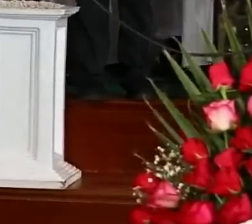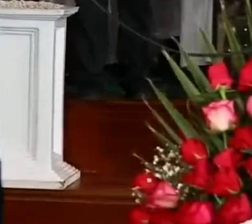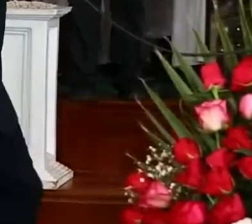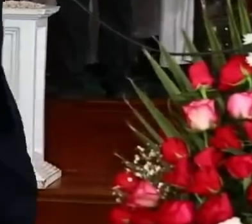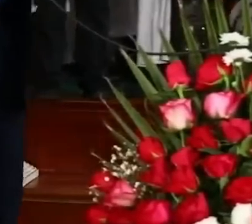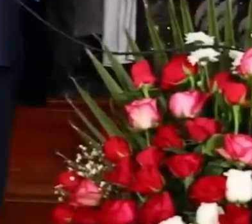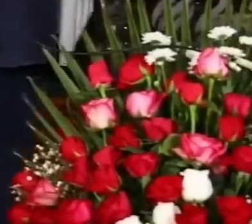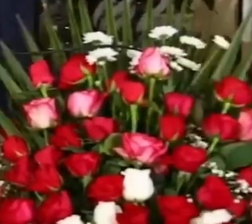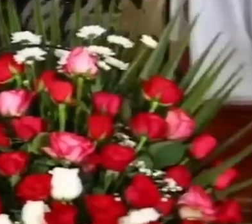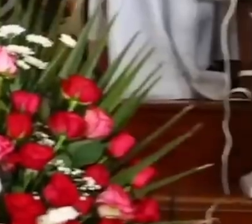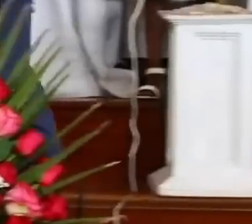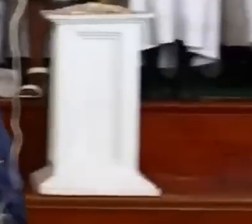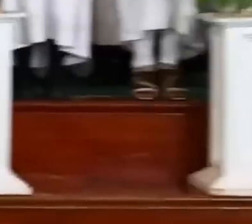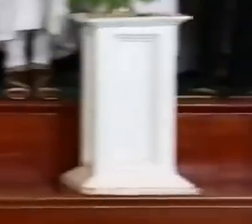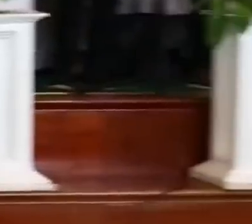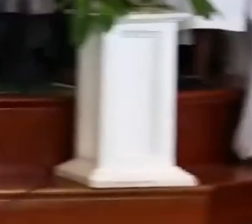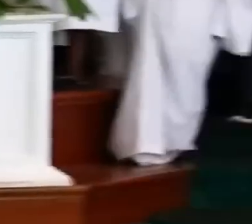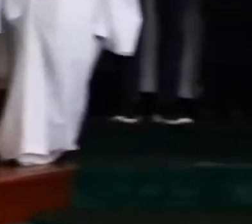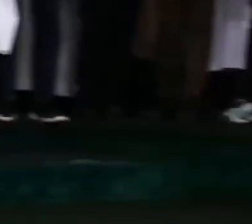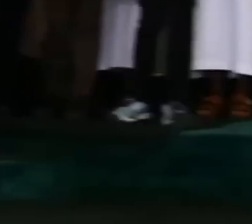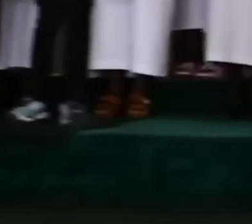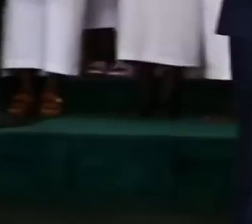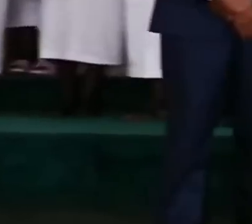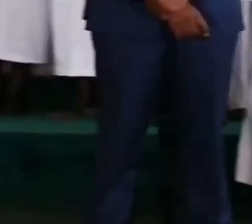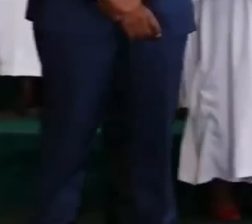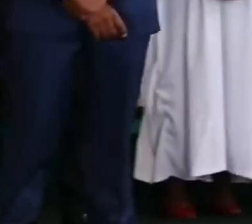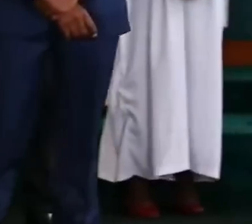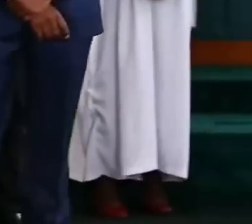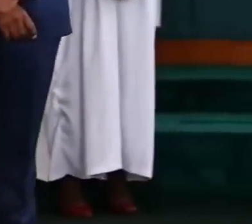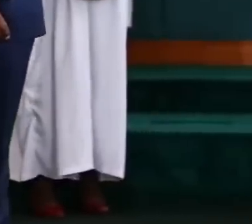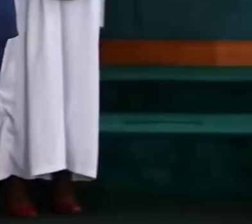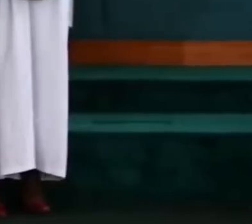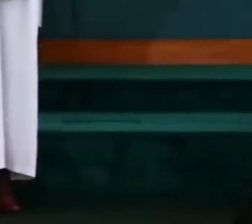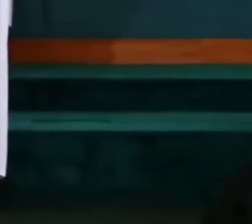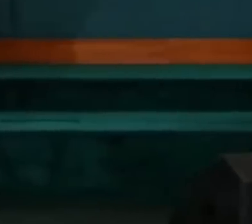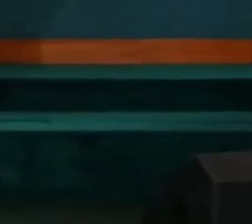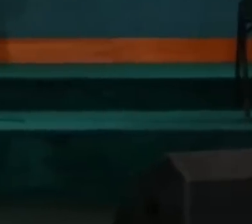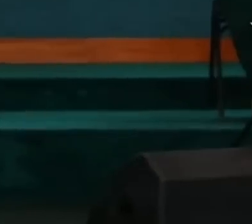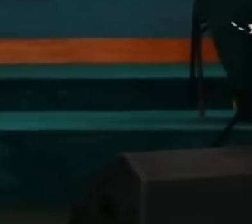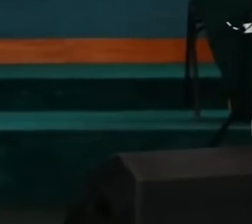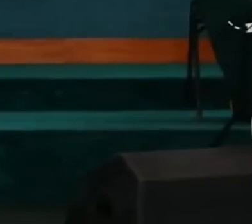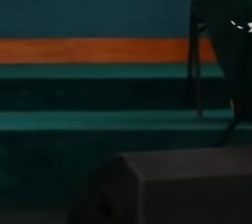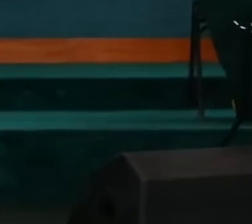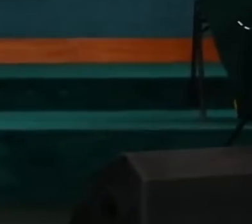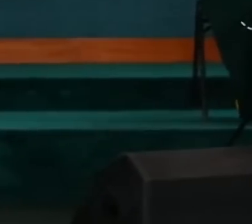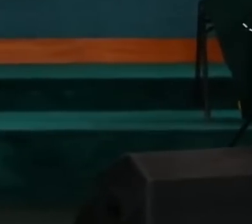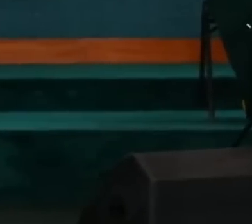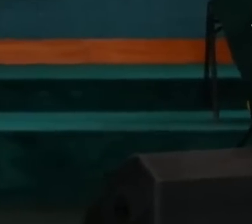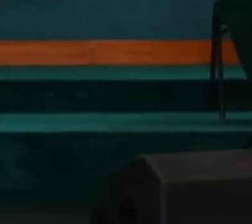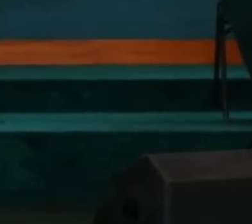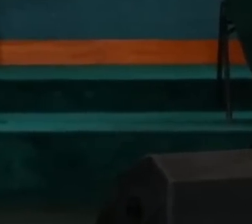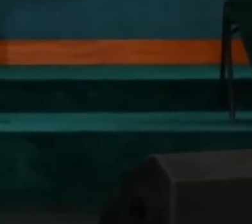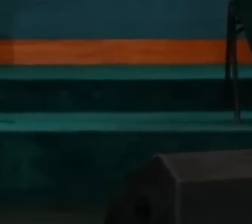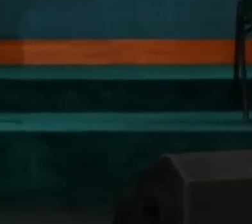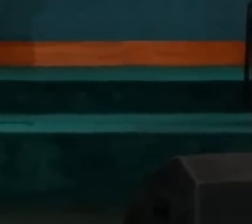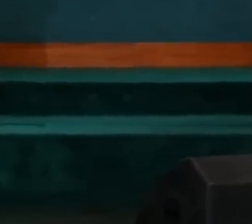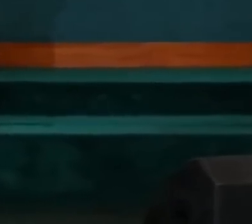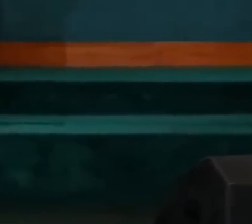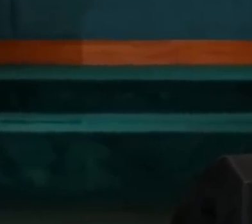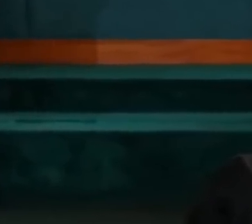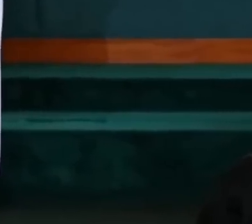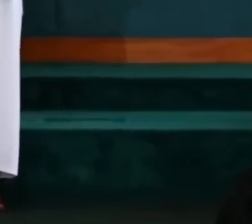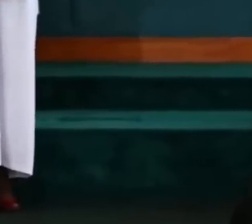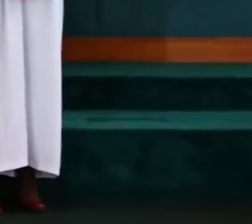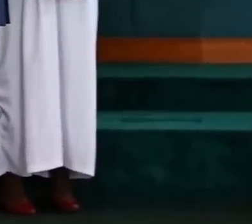190 years of silence since the last sign, verse open. And